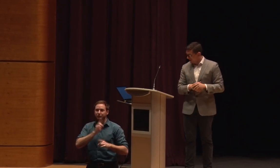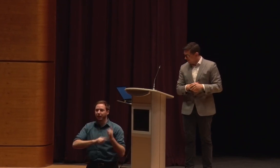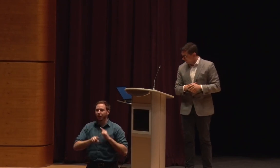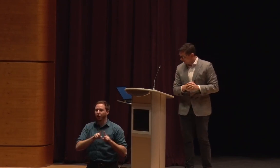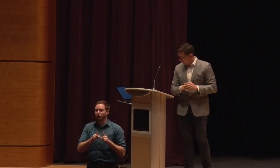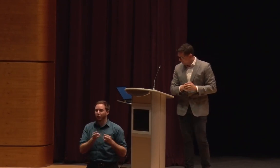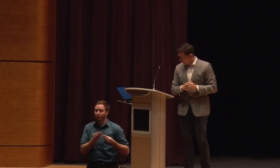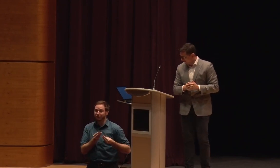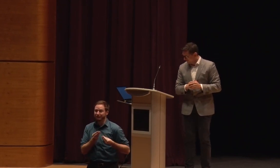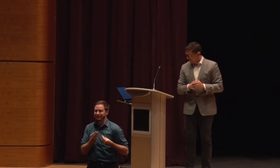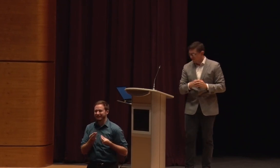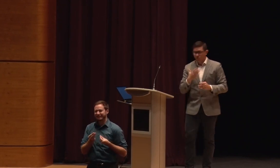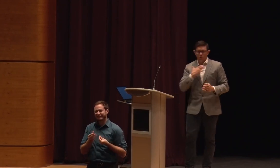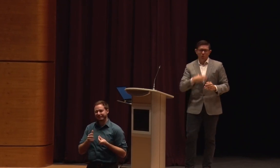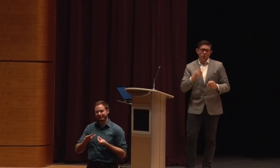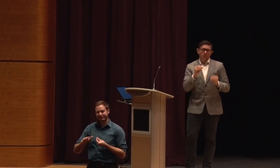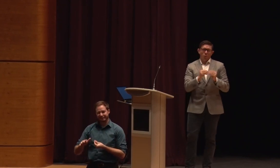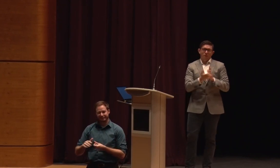wasn't great.